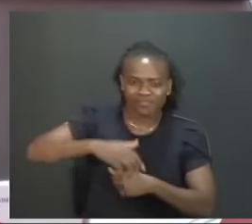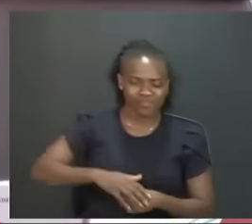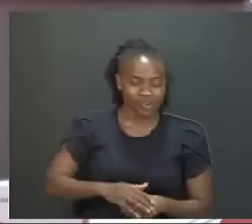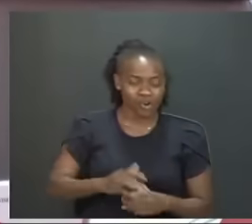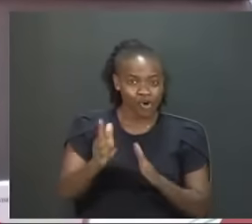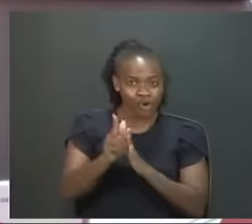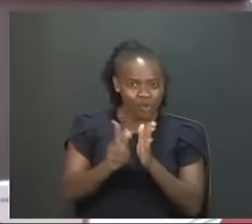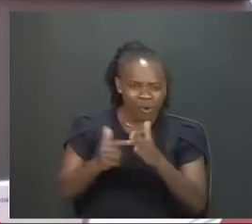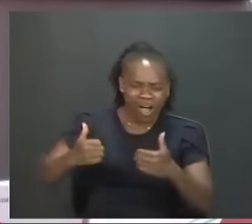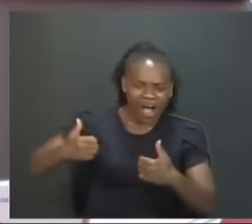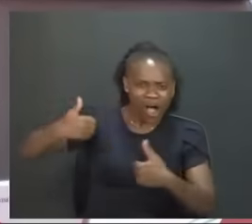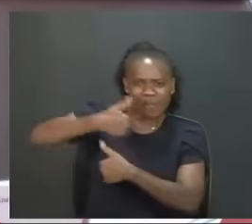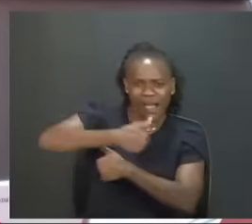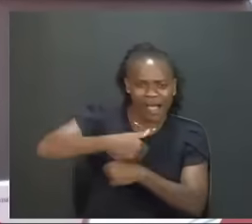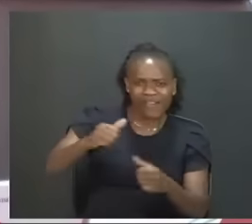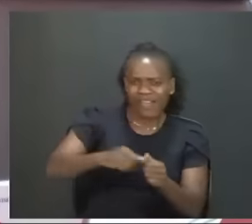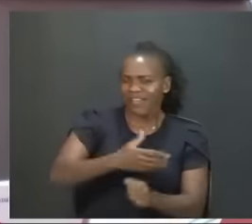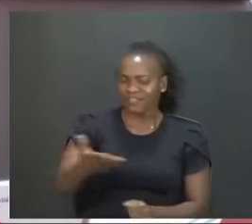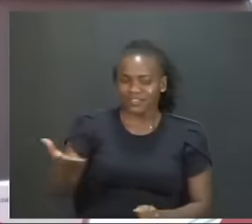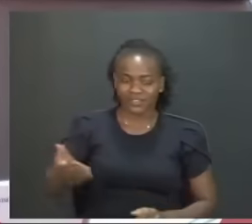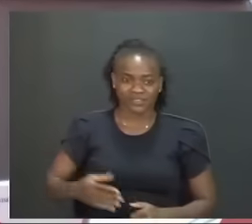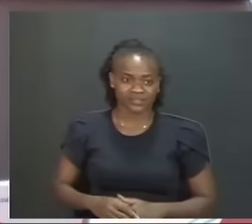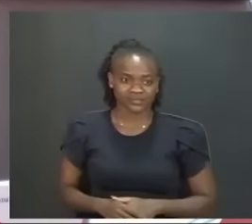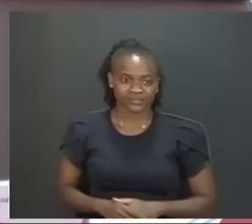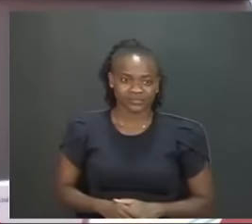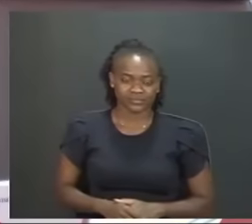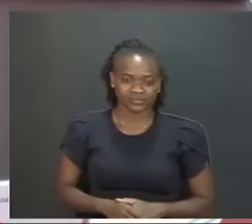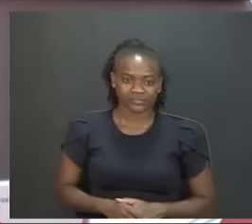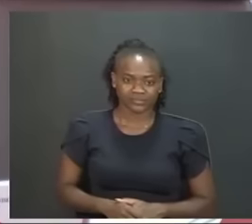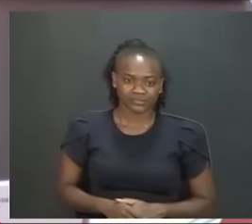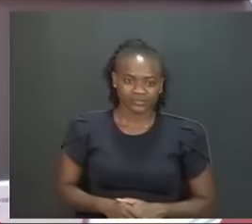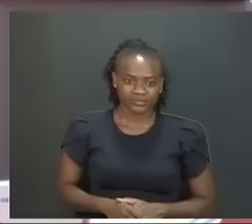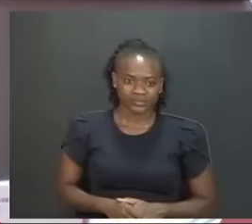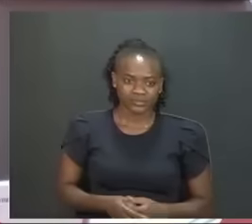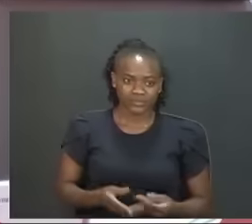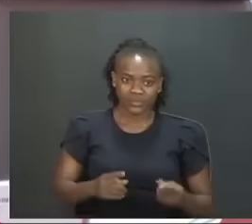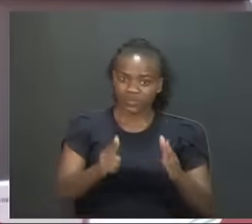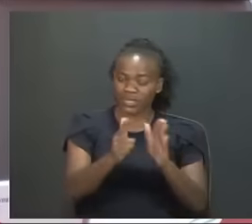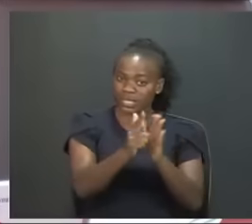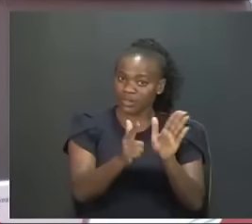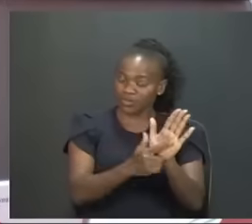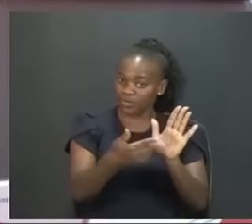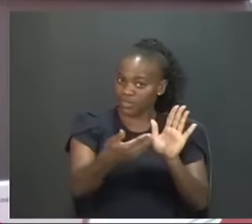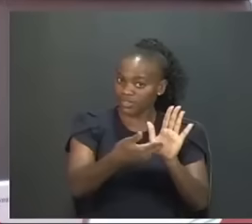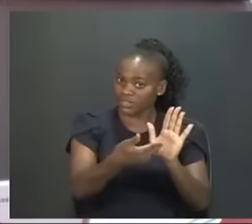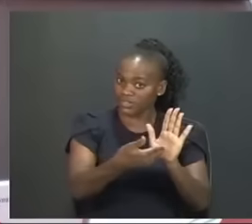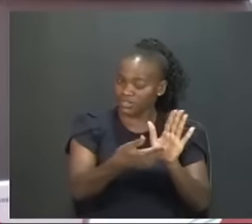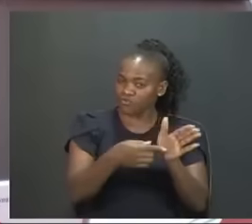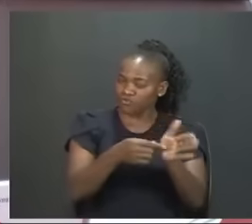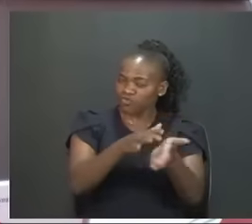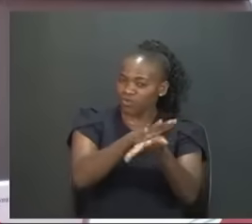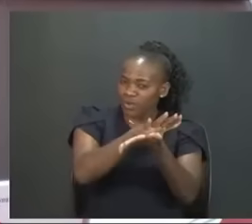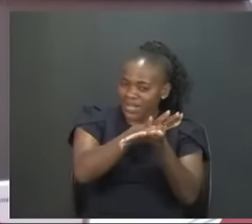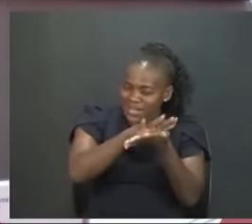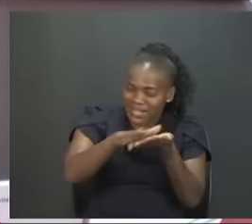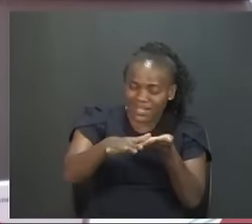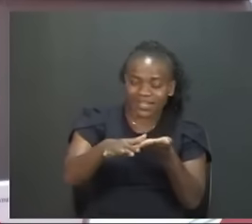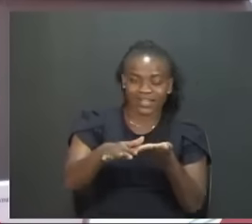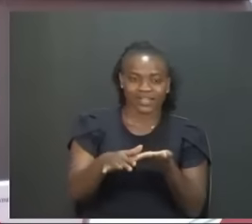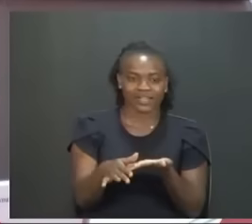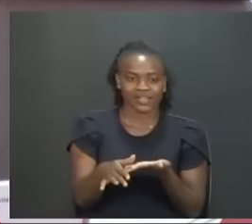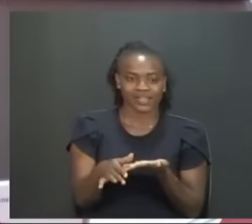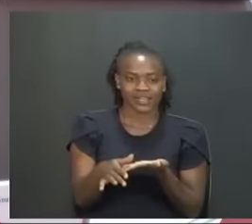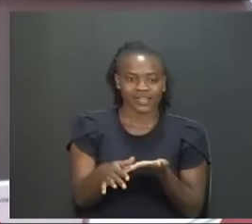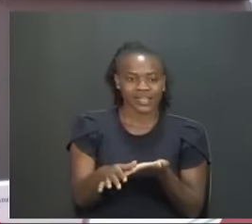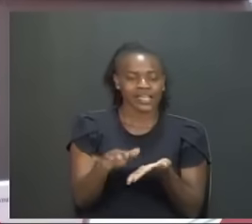take precedence over any other thing. Where the law has provided in explicit terms that,